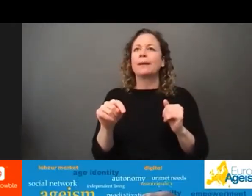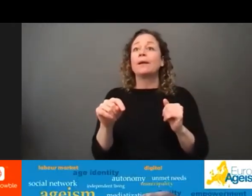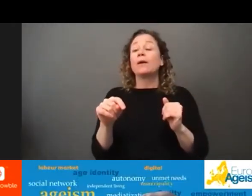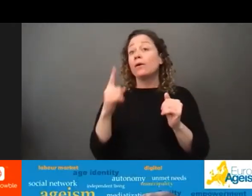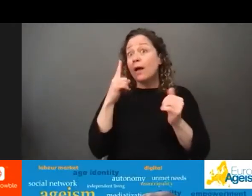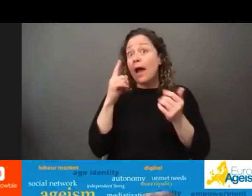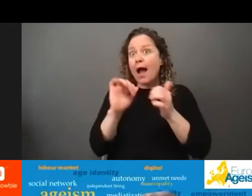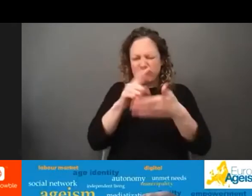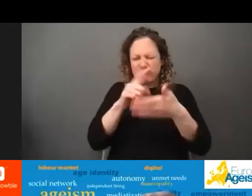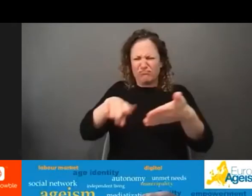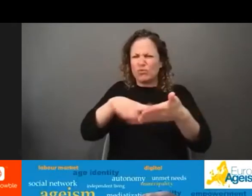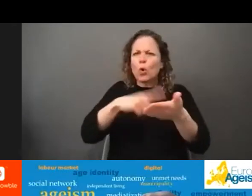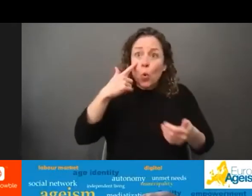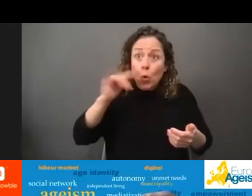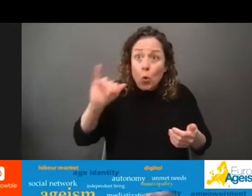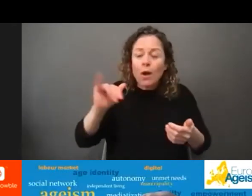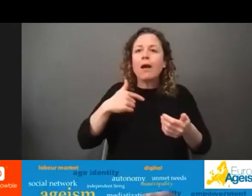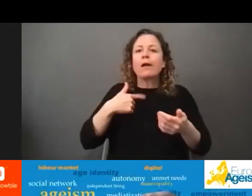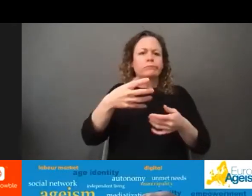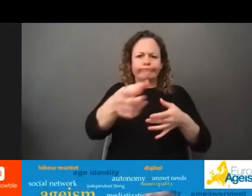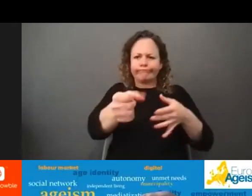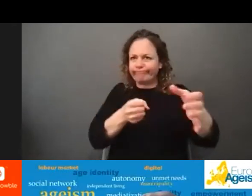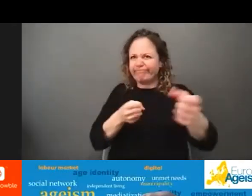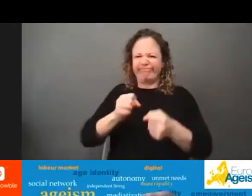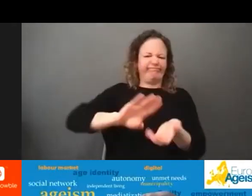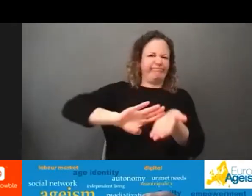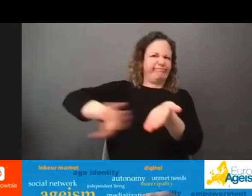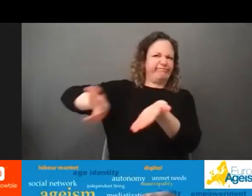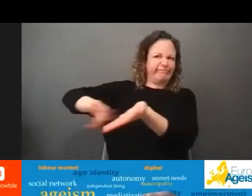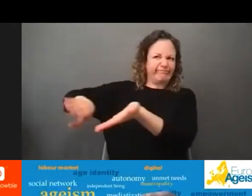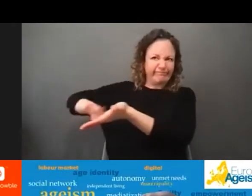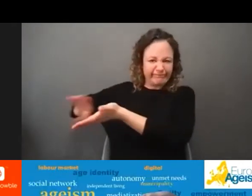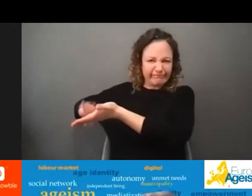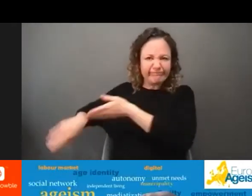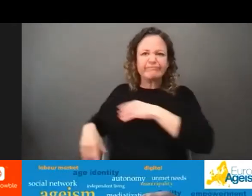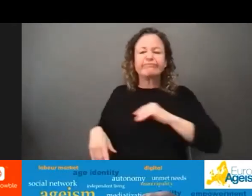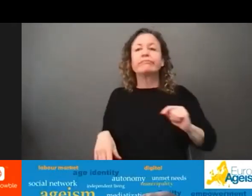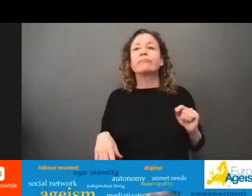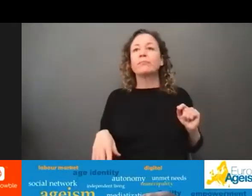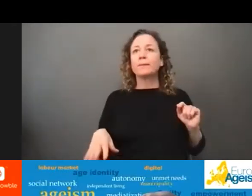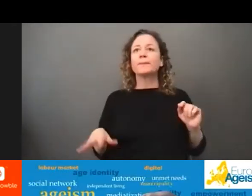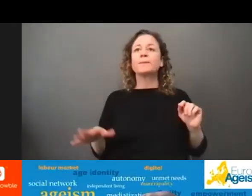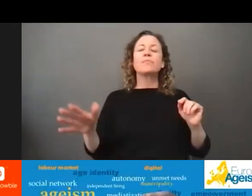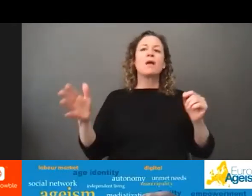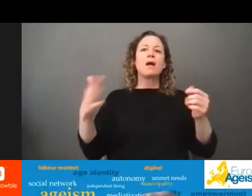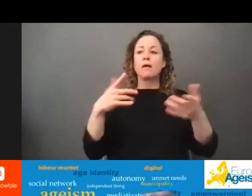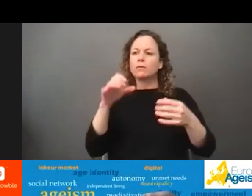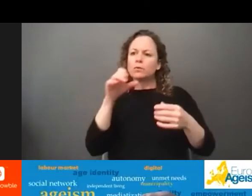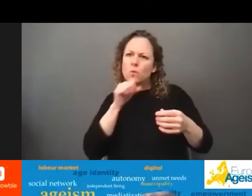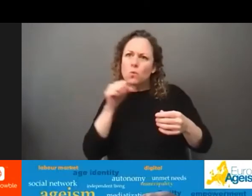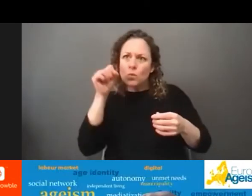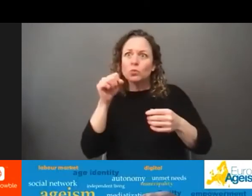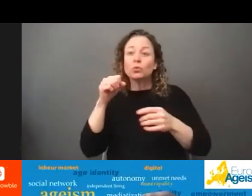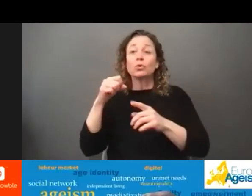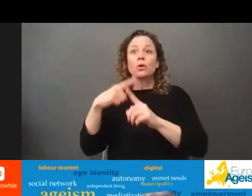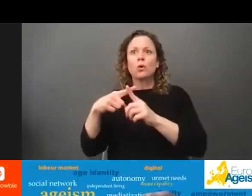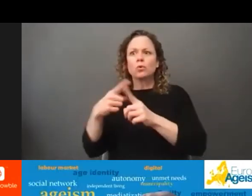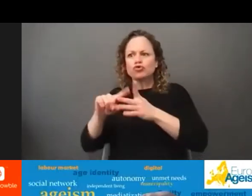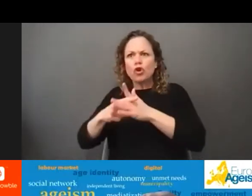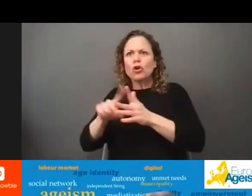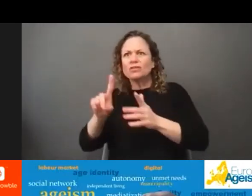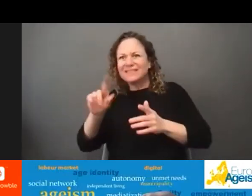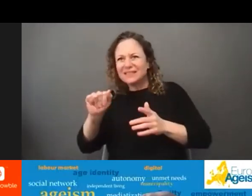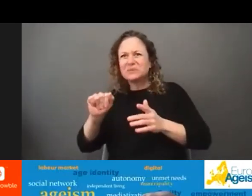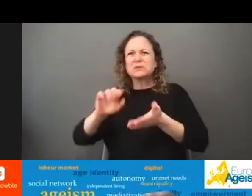practices, disadvantages when it comes to the intersection between ageism and disability, as well as lack of training